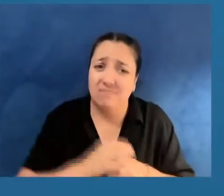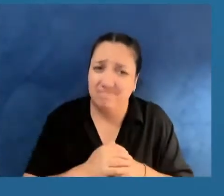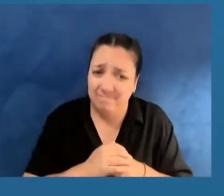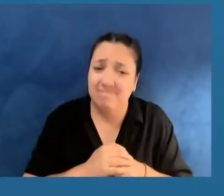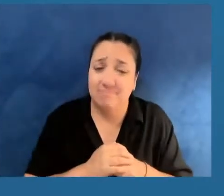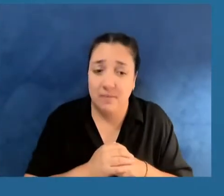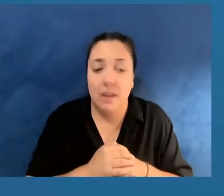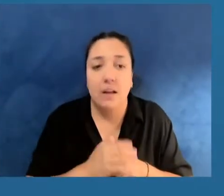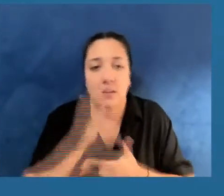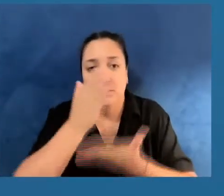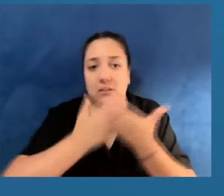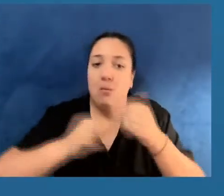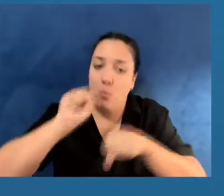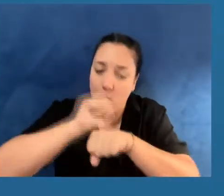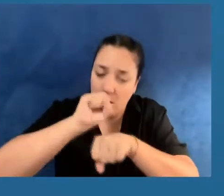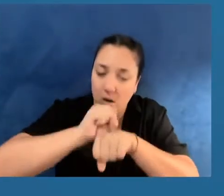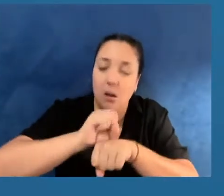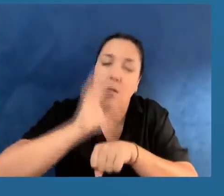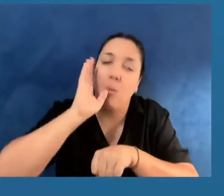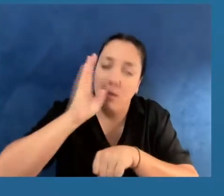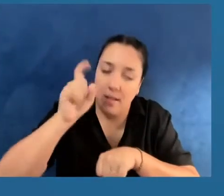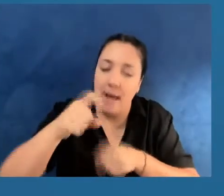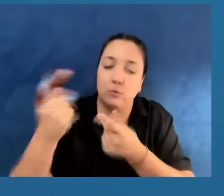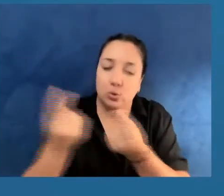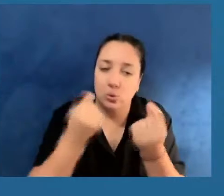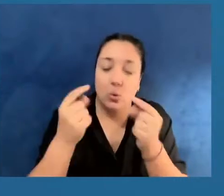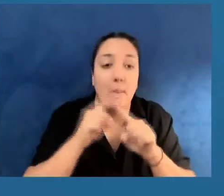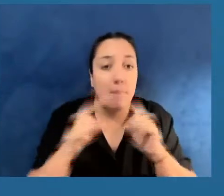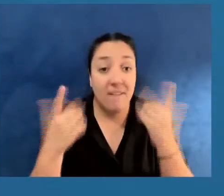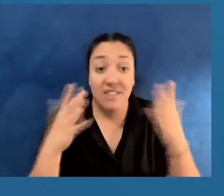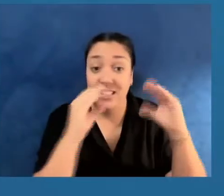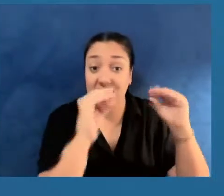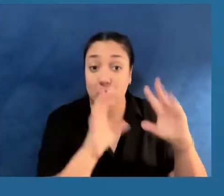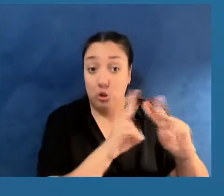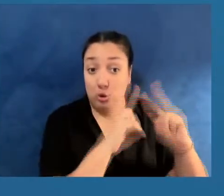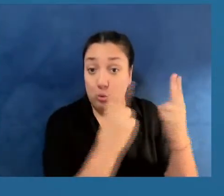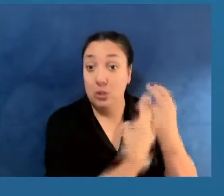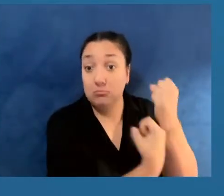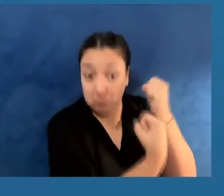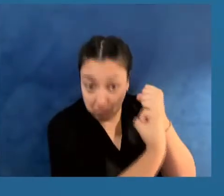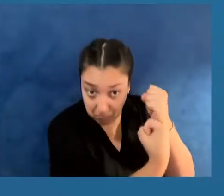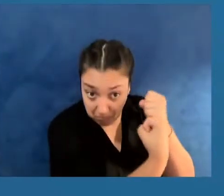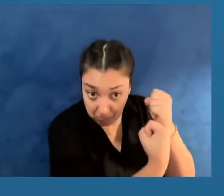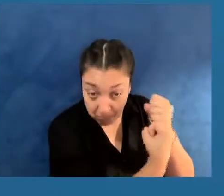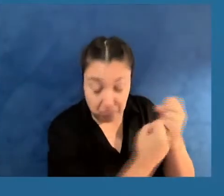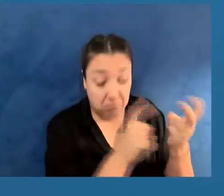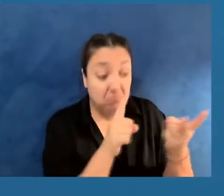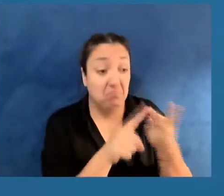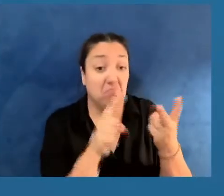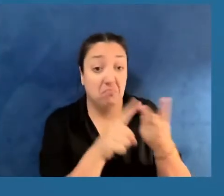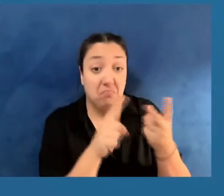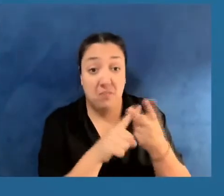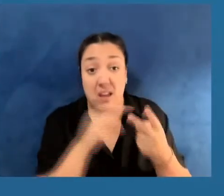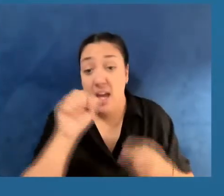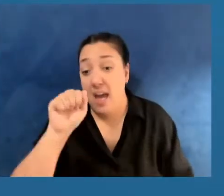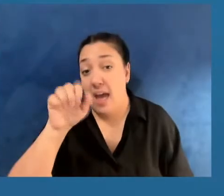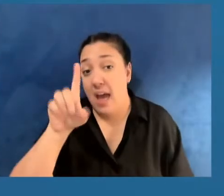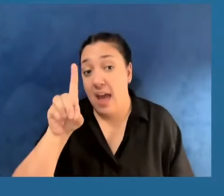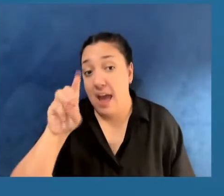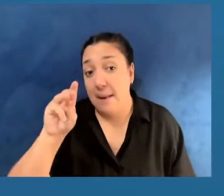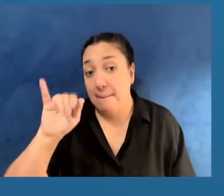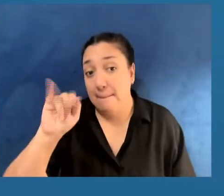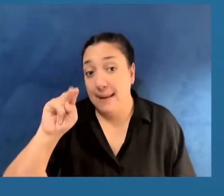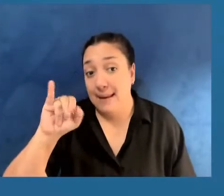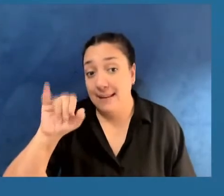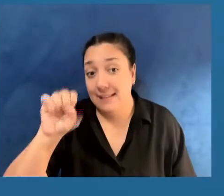done. But we have the support of our teachers union. We have the support of our administrators, and together, collectively, we're going to make